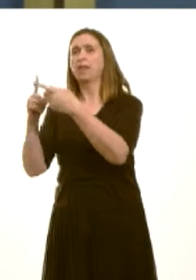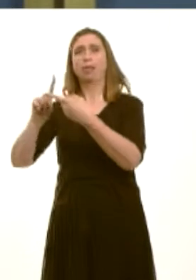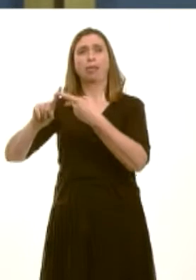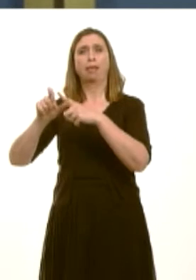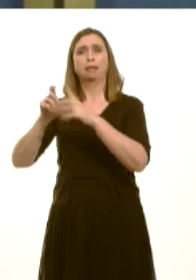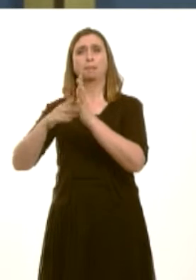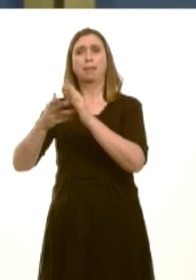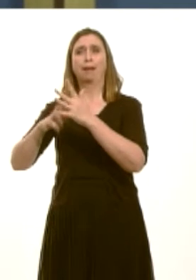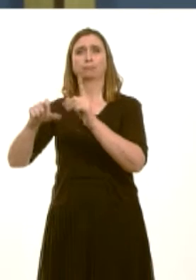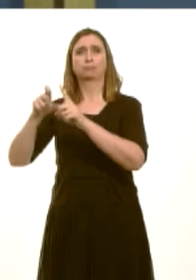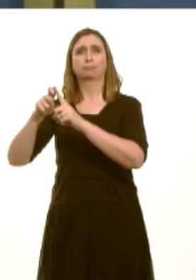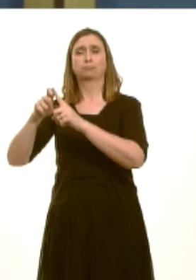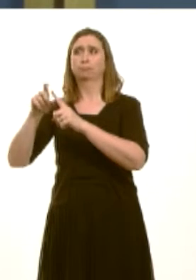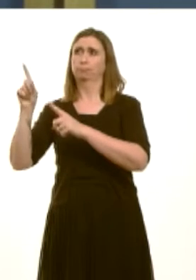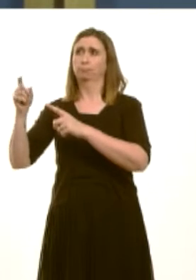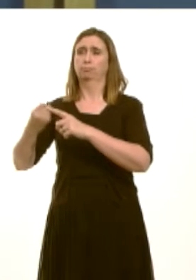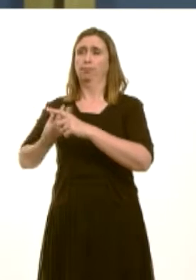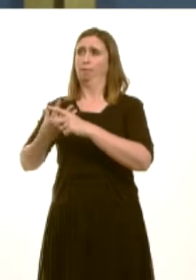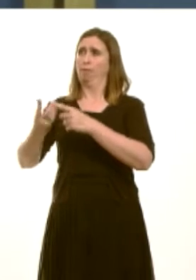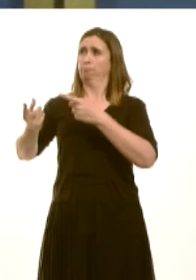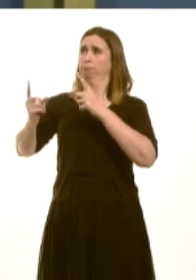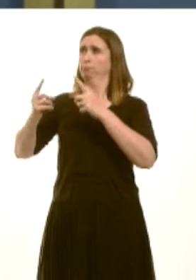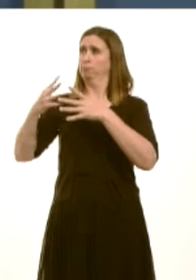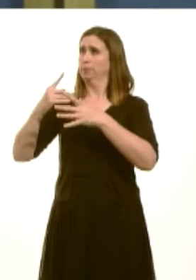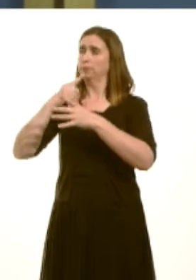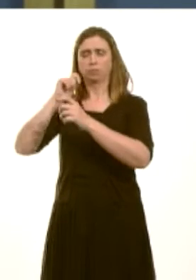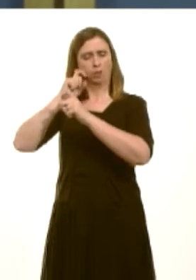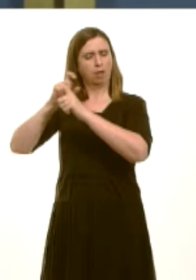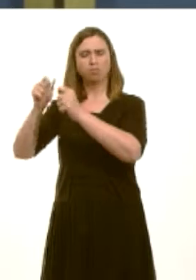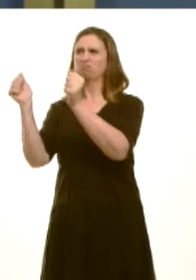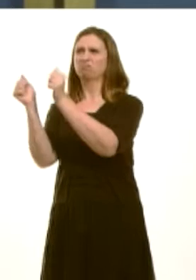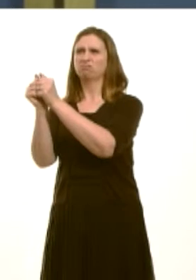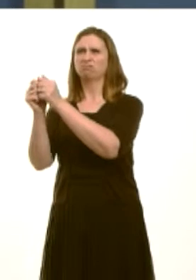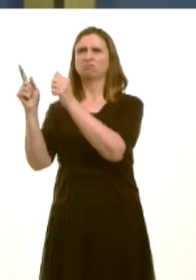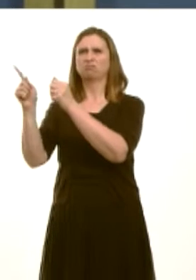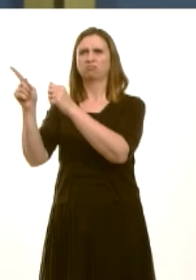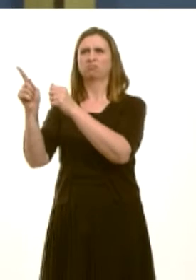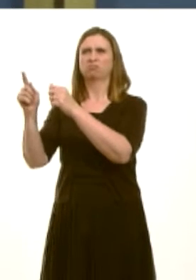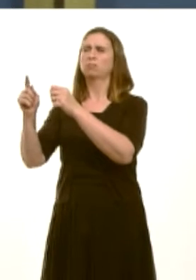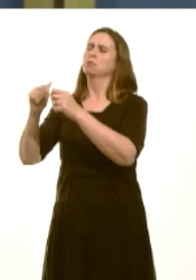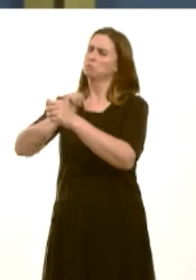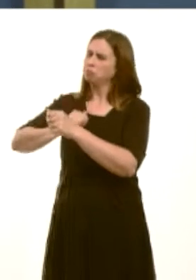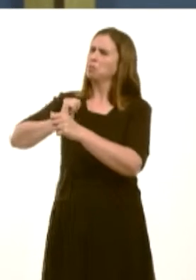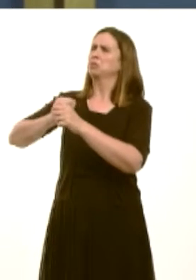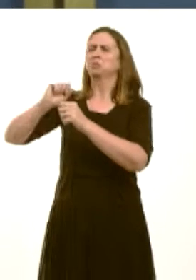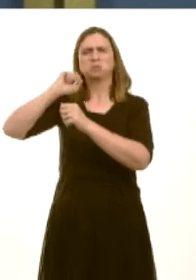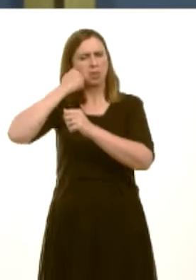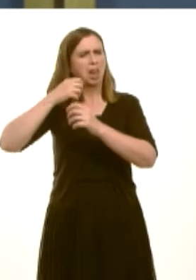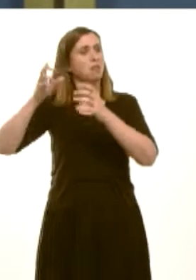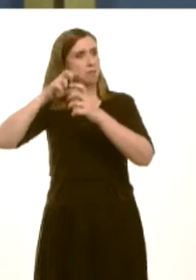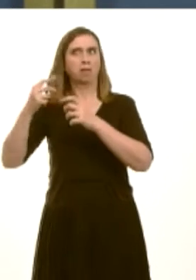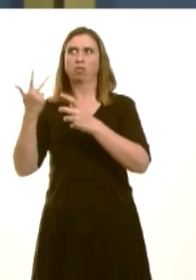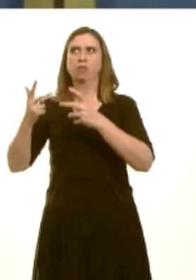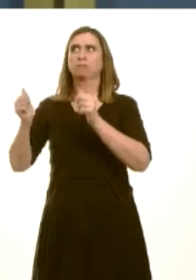to retain that settlement in Scotland with the famous vow made with the other British party leaders. Now, there are